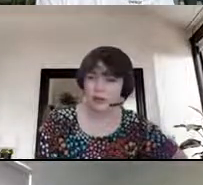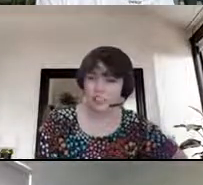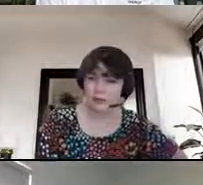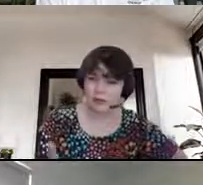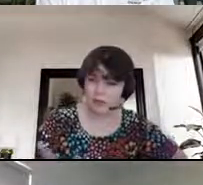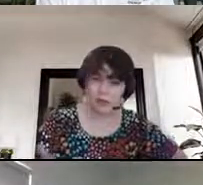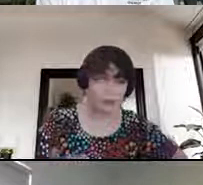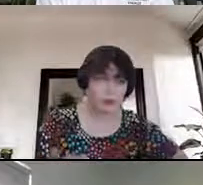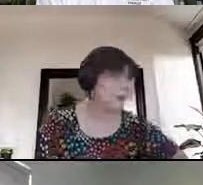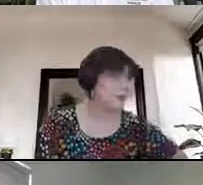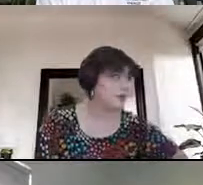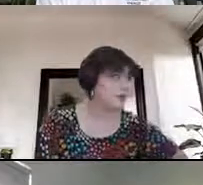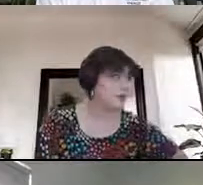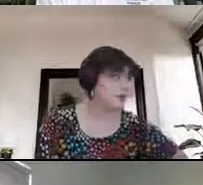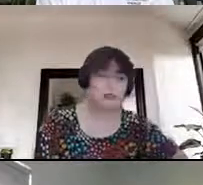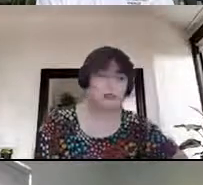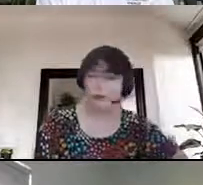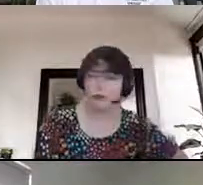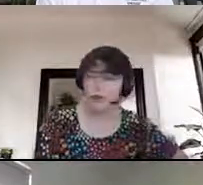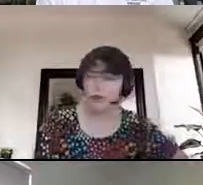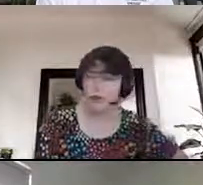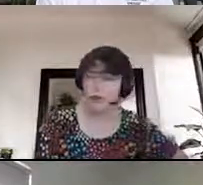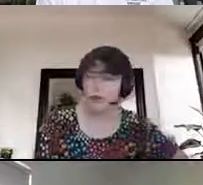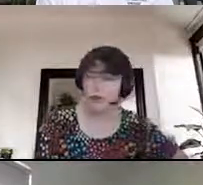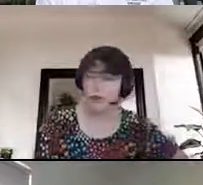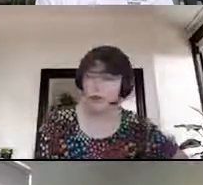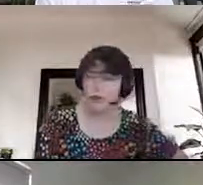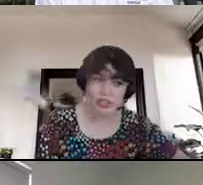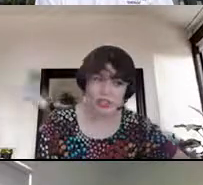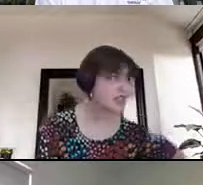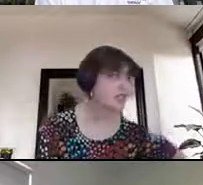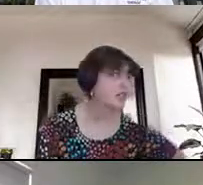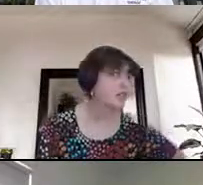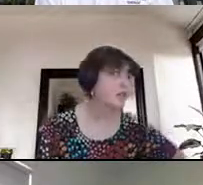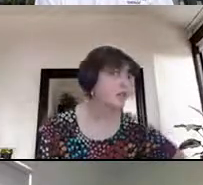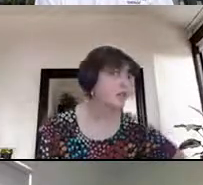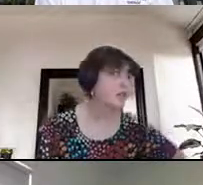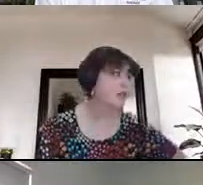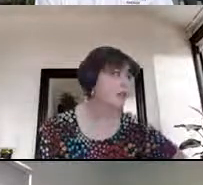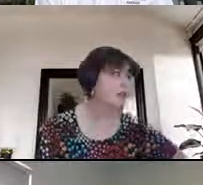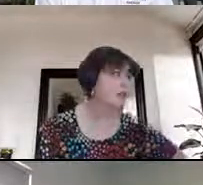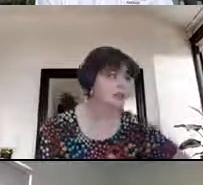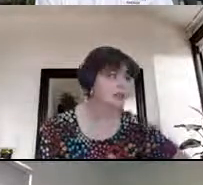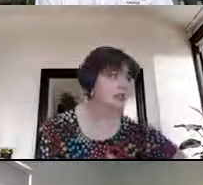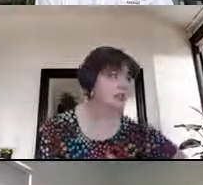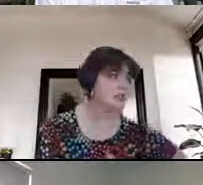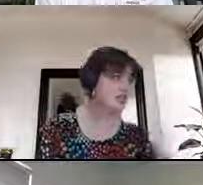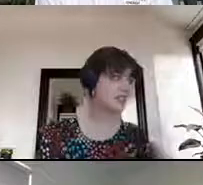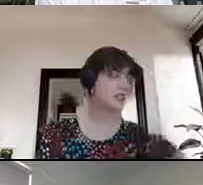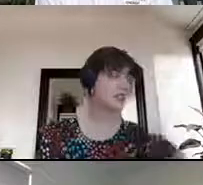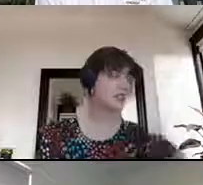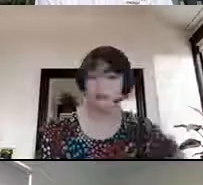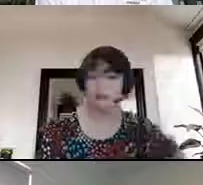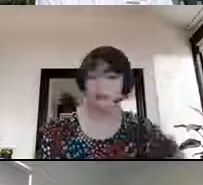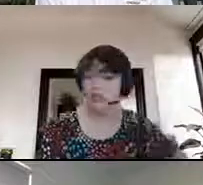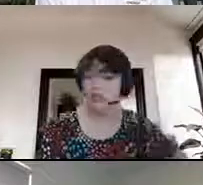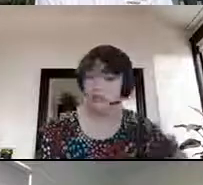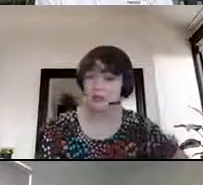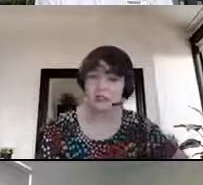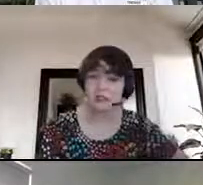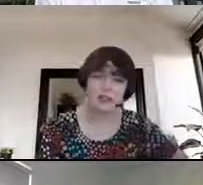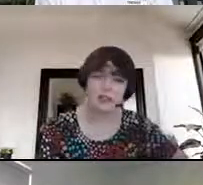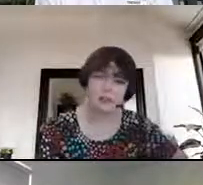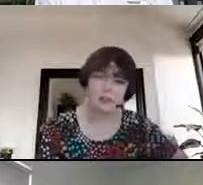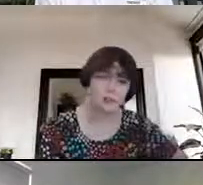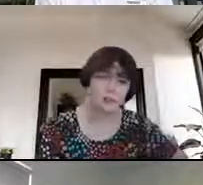also had inquiries about virtual power plants. We've had inquiries about electric vehicle charging, batteries, energy efficiency, retailing, a lot of